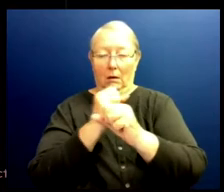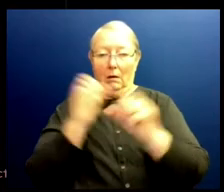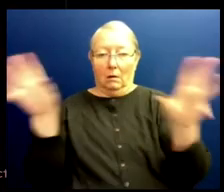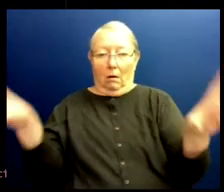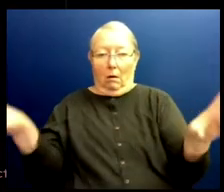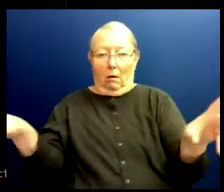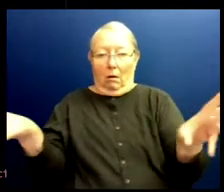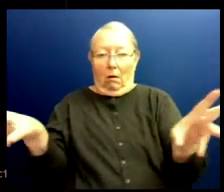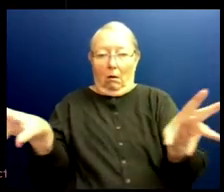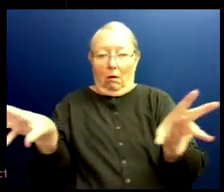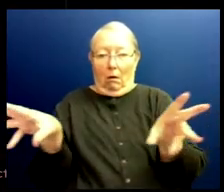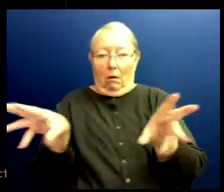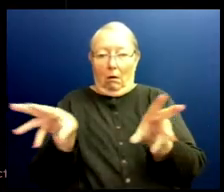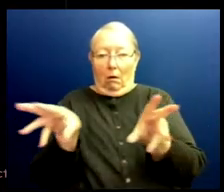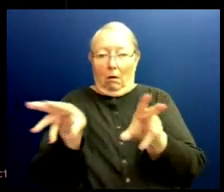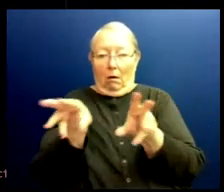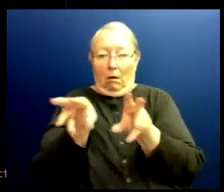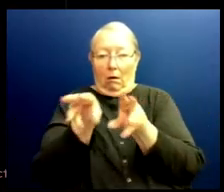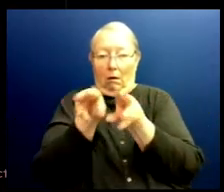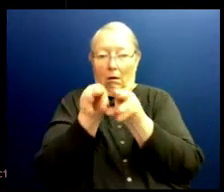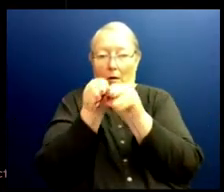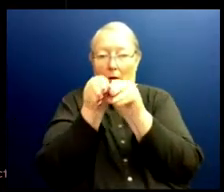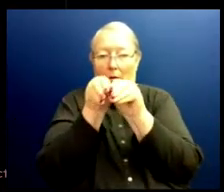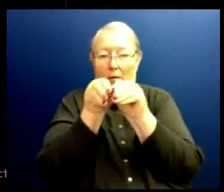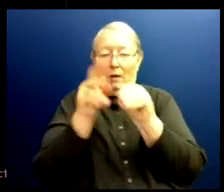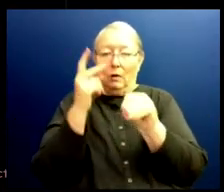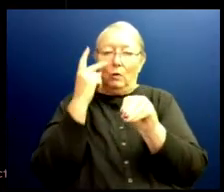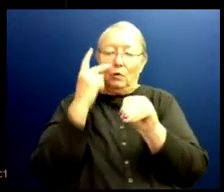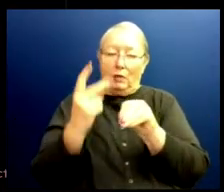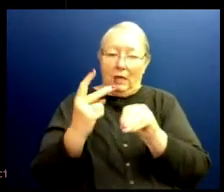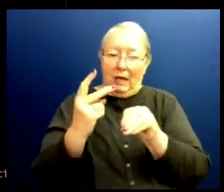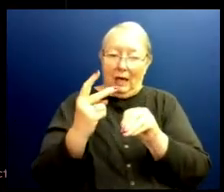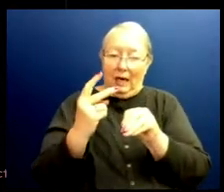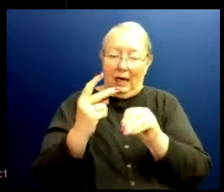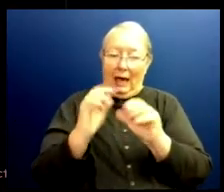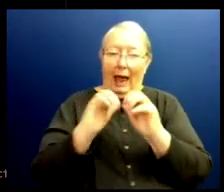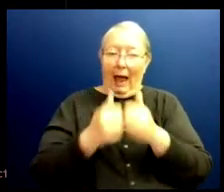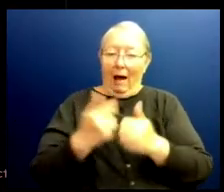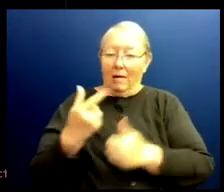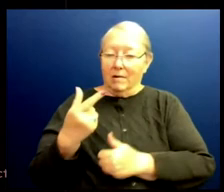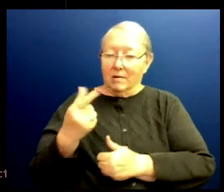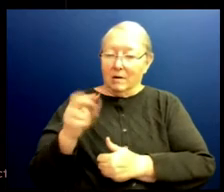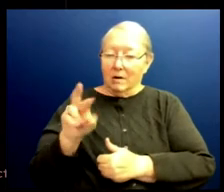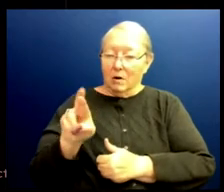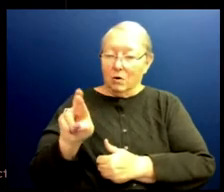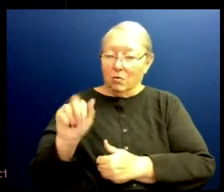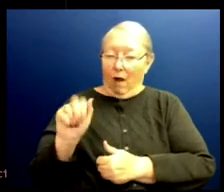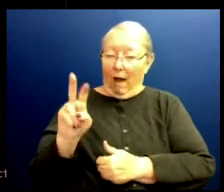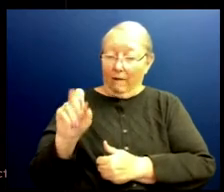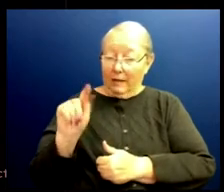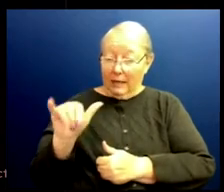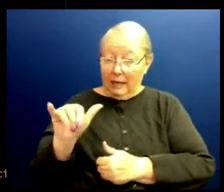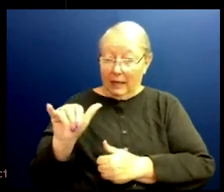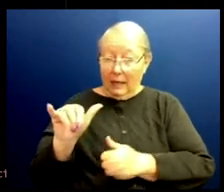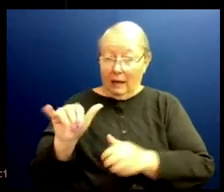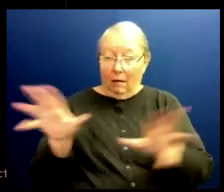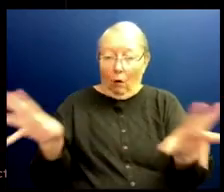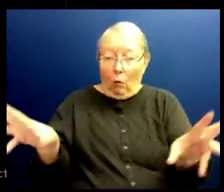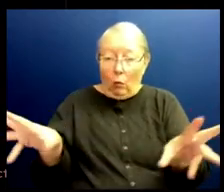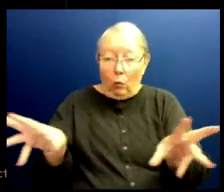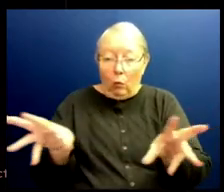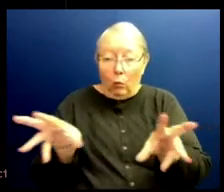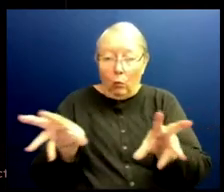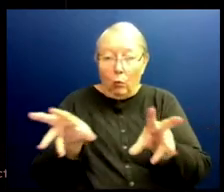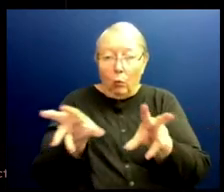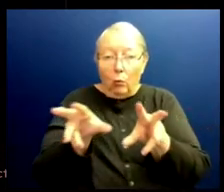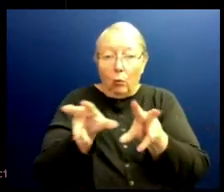higher, you actually see the gravitational attraction of this mass here drawing everything toward it, such that at